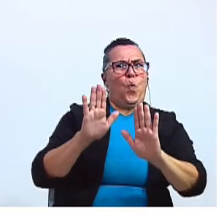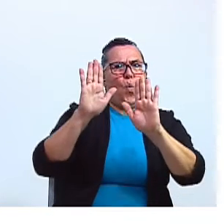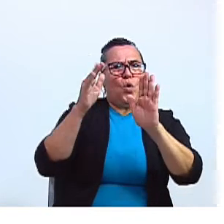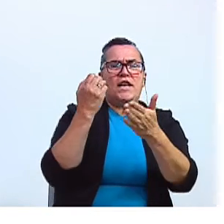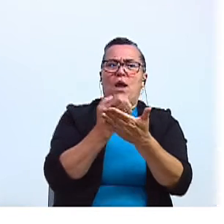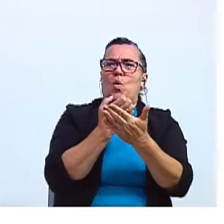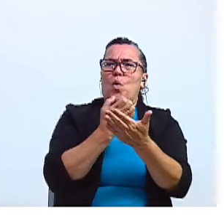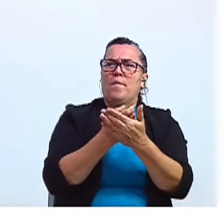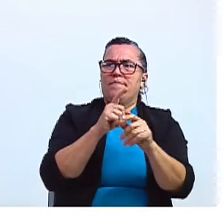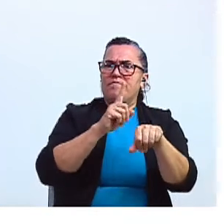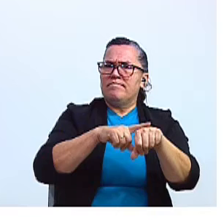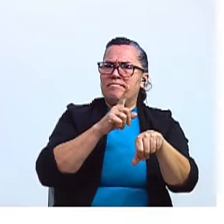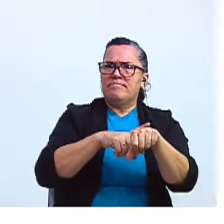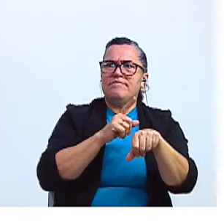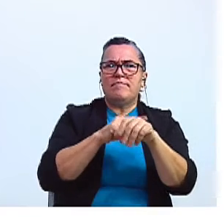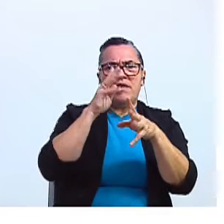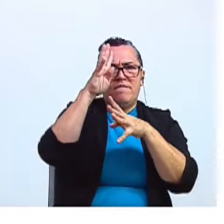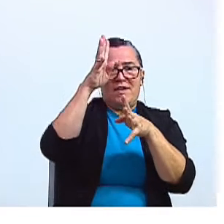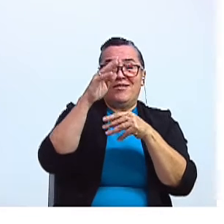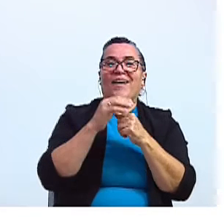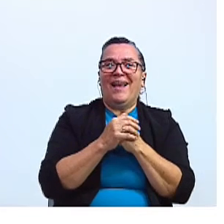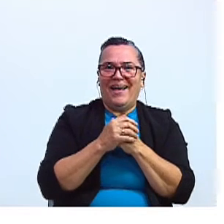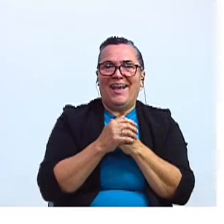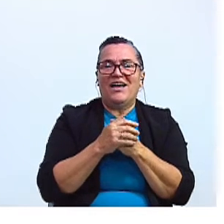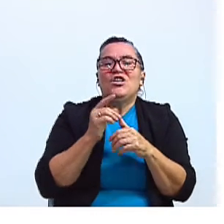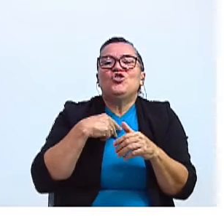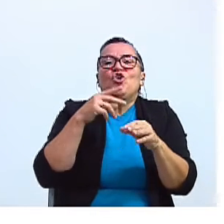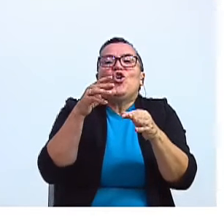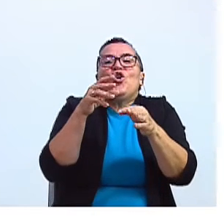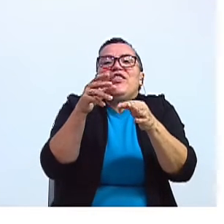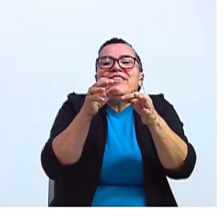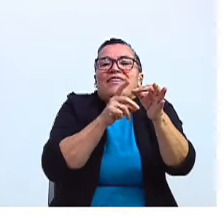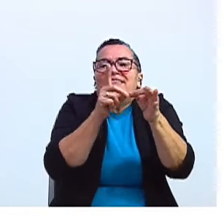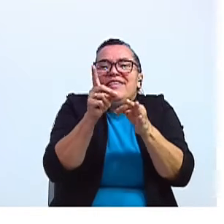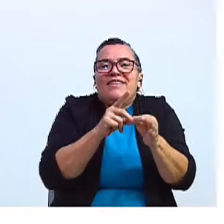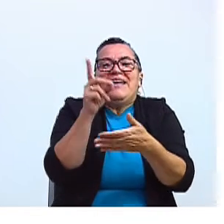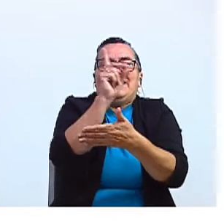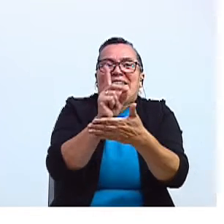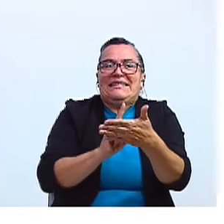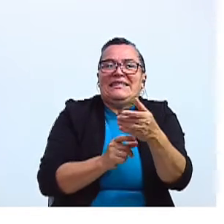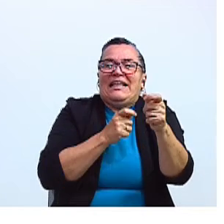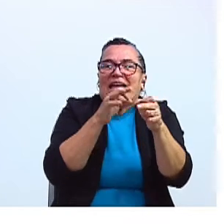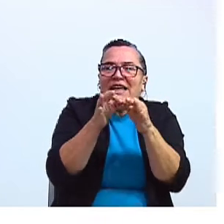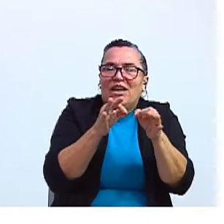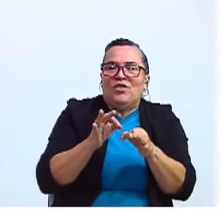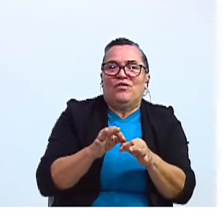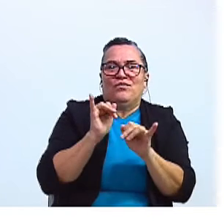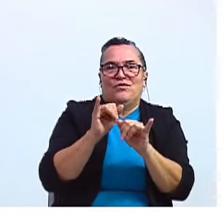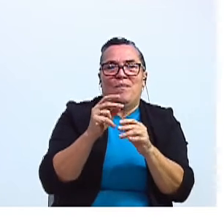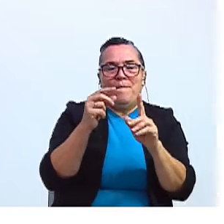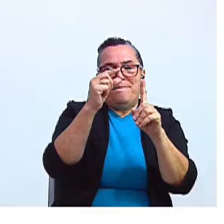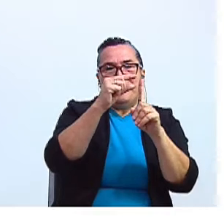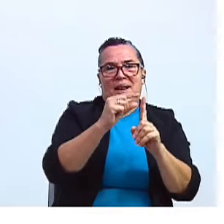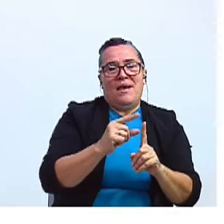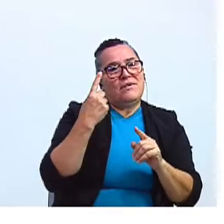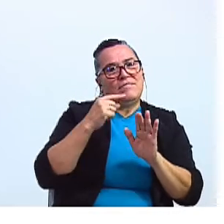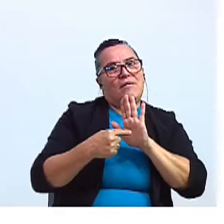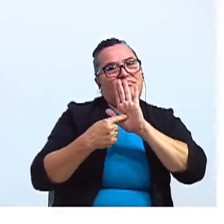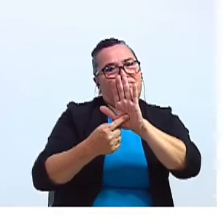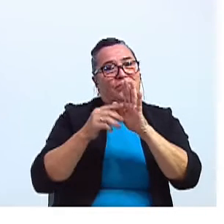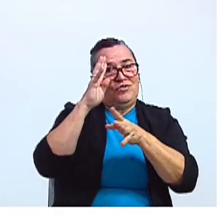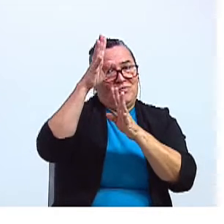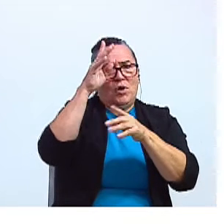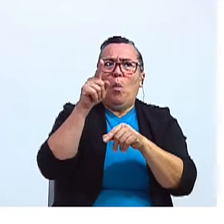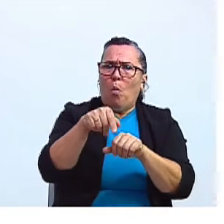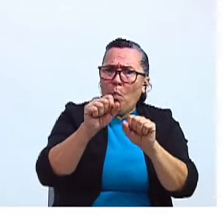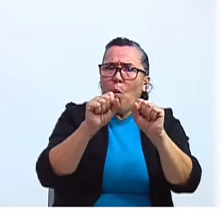time invention. You are going to use descriptive words to present your invention. Guys, remember that you can